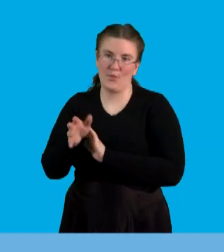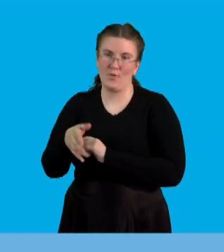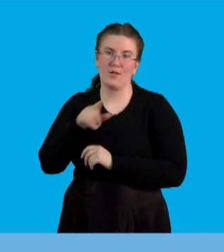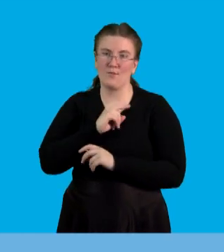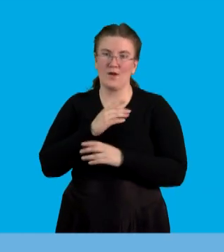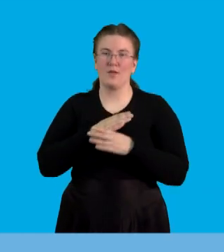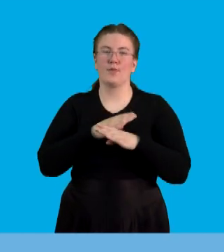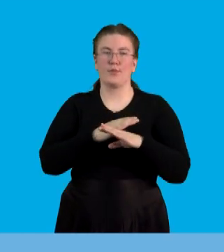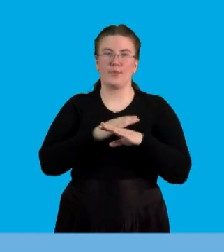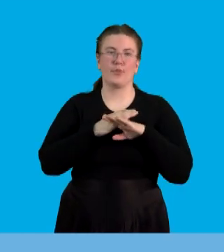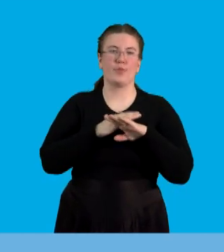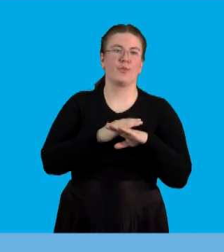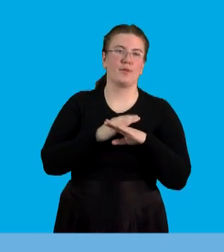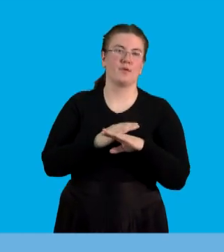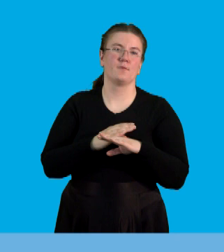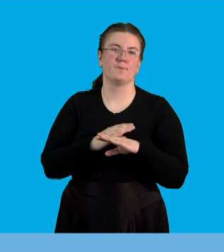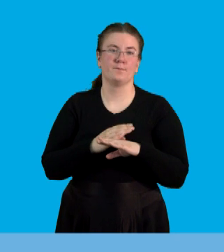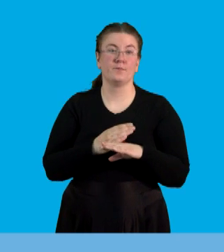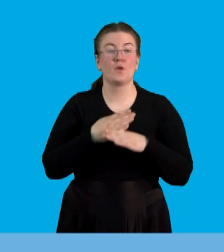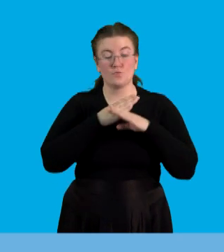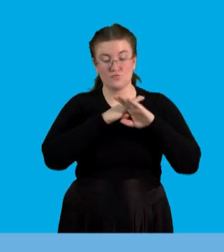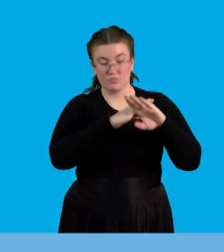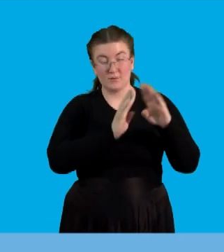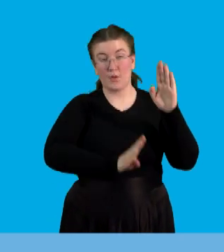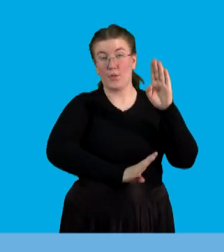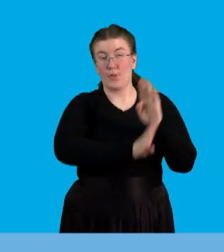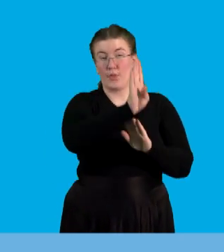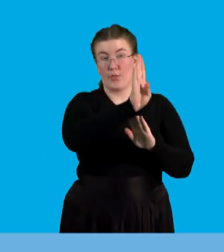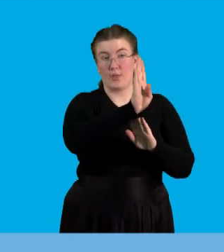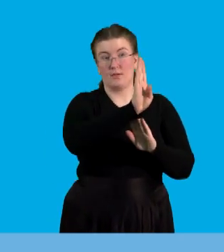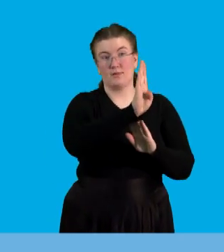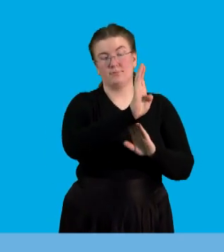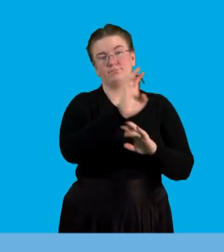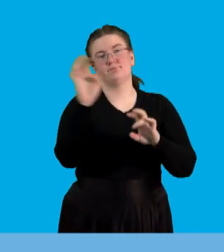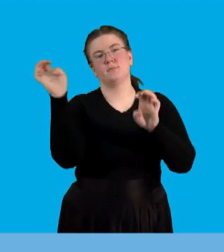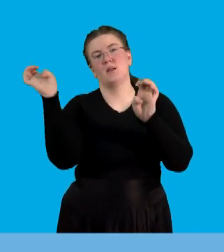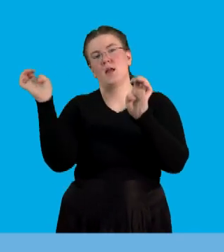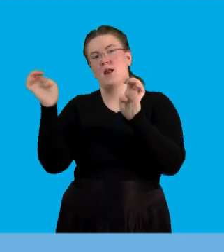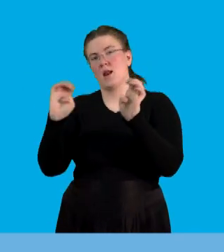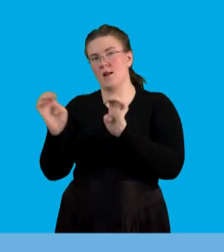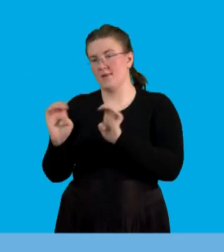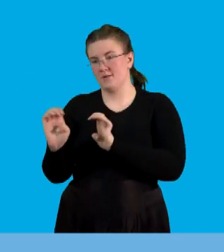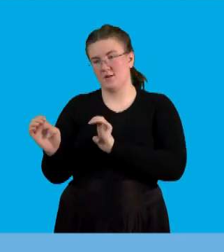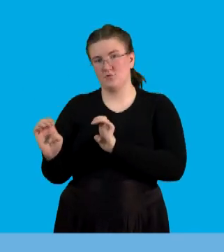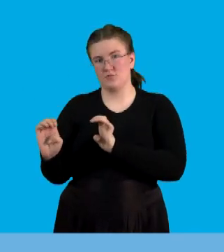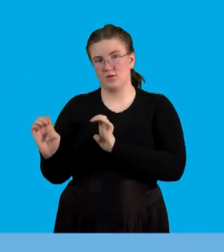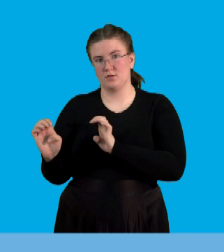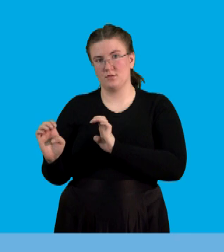happening there. So we're saying resistance, once the resistance is high, then the electric current